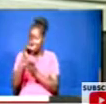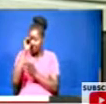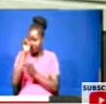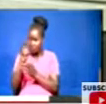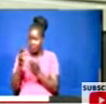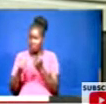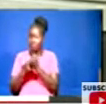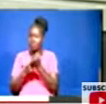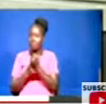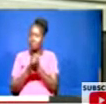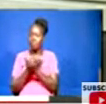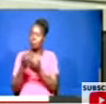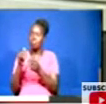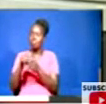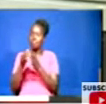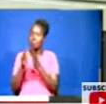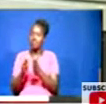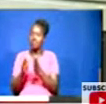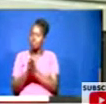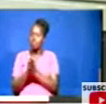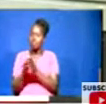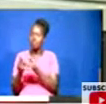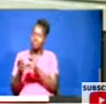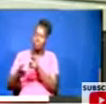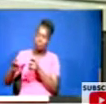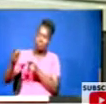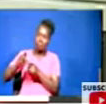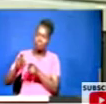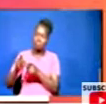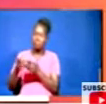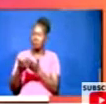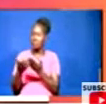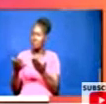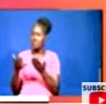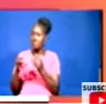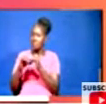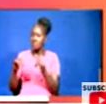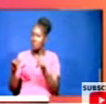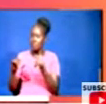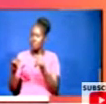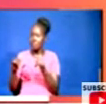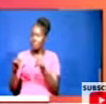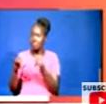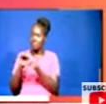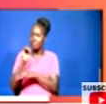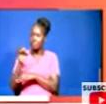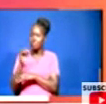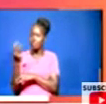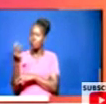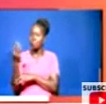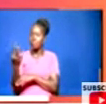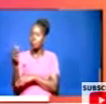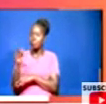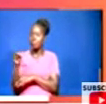support those kind of investors. Mm-hmm. And also increasing, like currently, the space for irrigation is about 3 million acres.